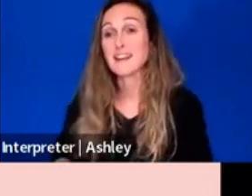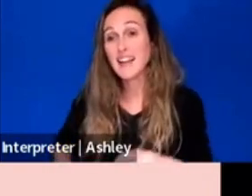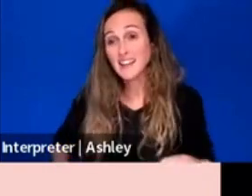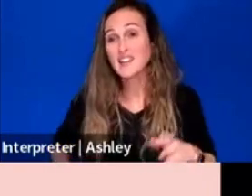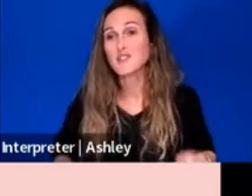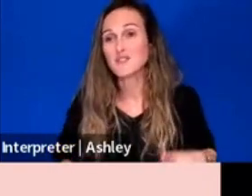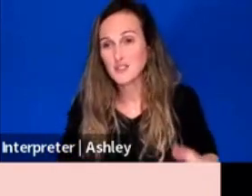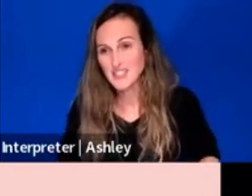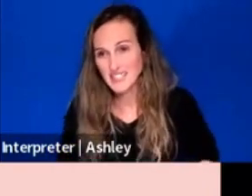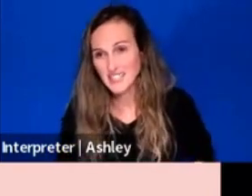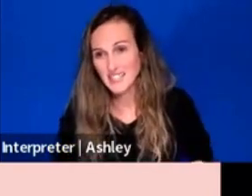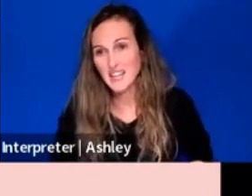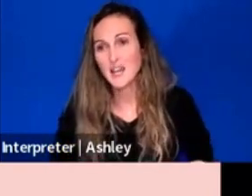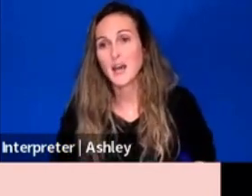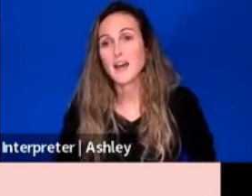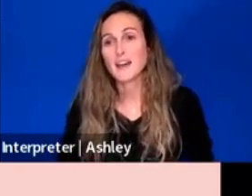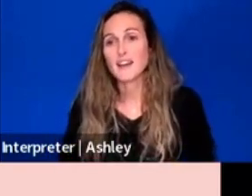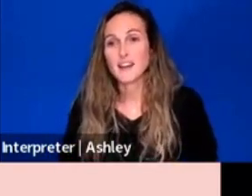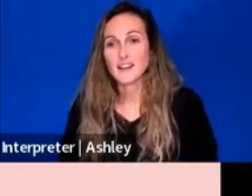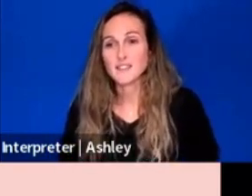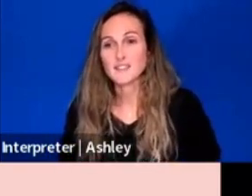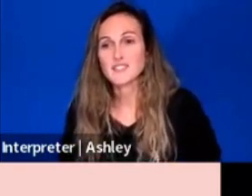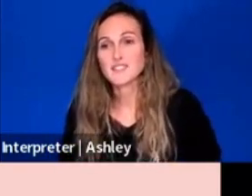back up. At Gallaudet University,